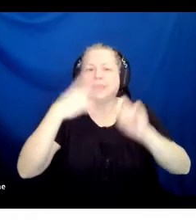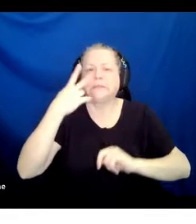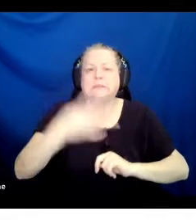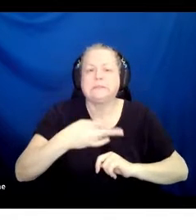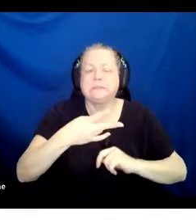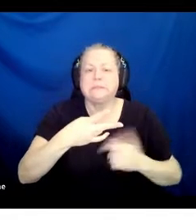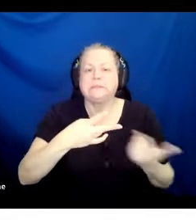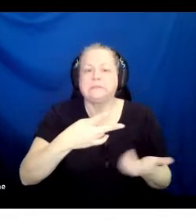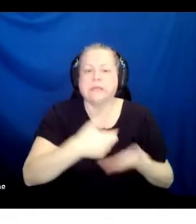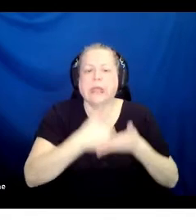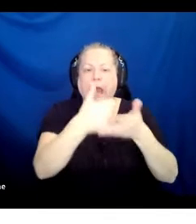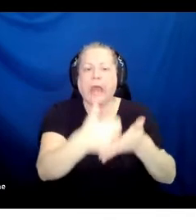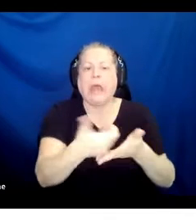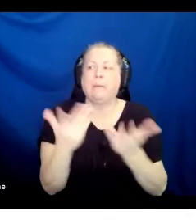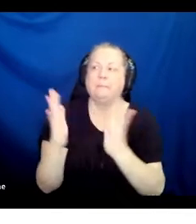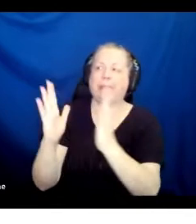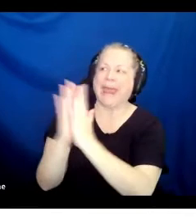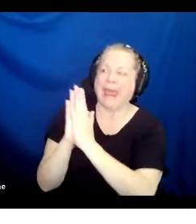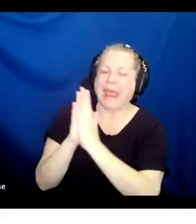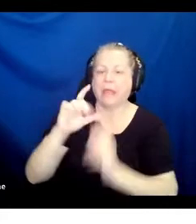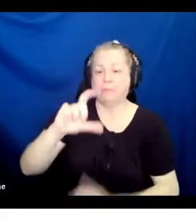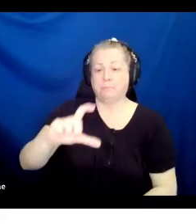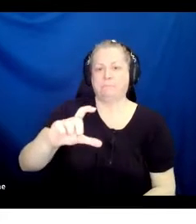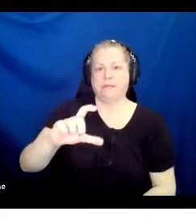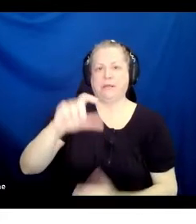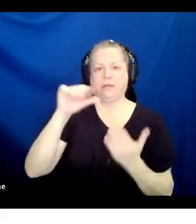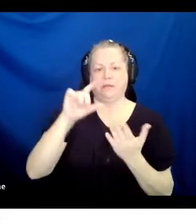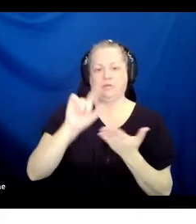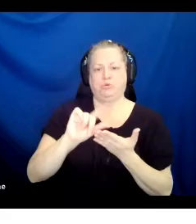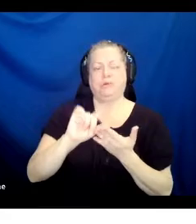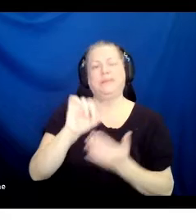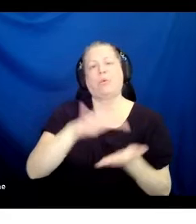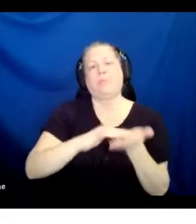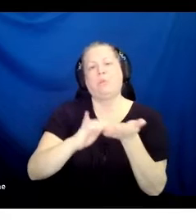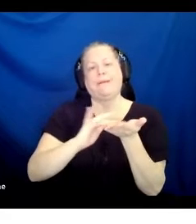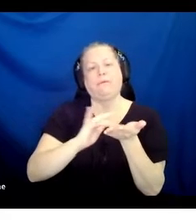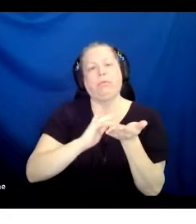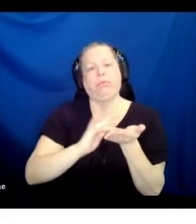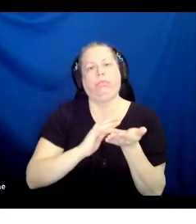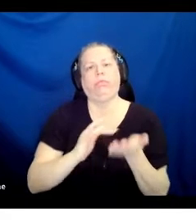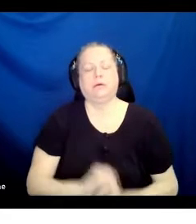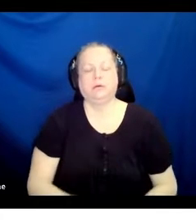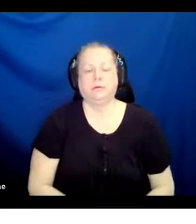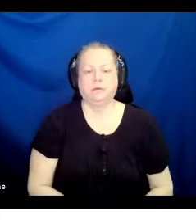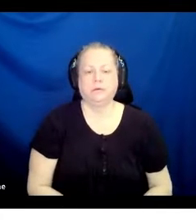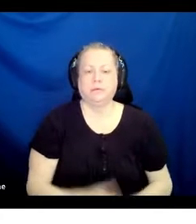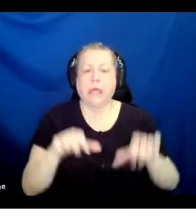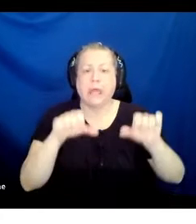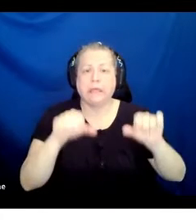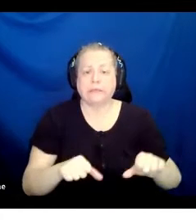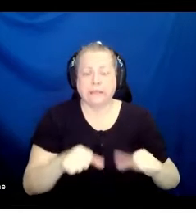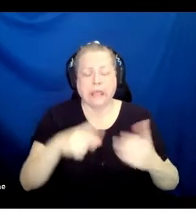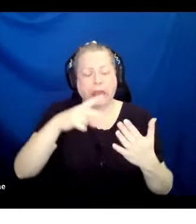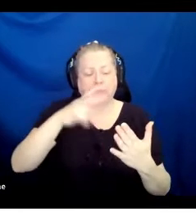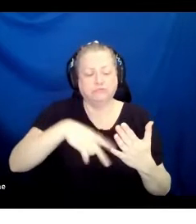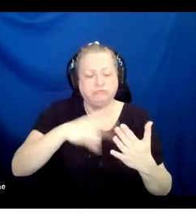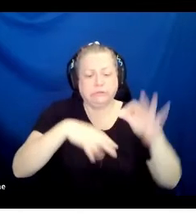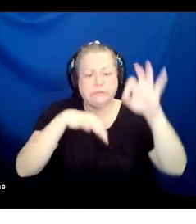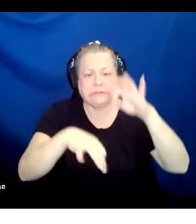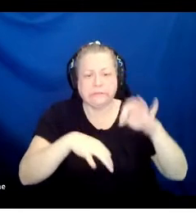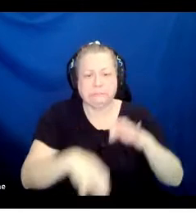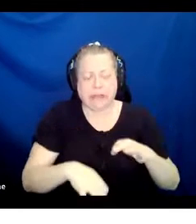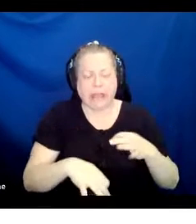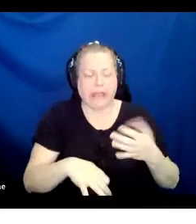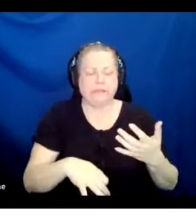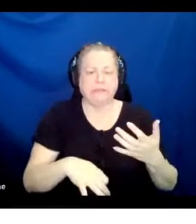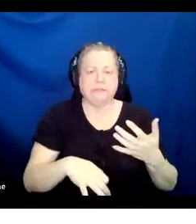them request large print or braille notices. You could walk through the notices with them, circle the